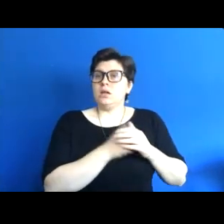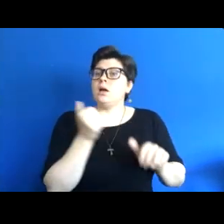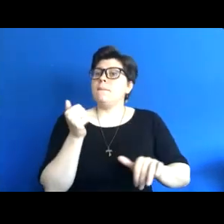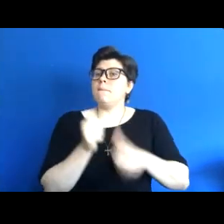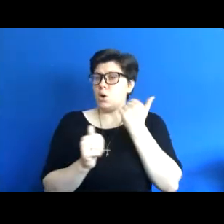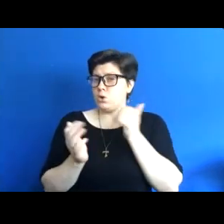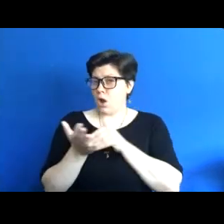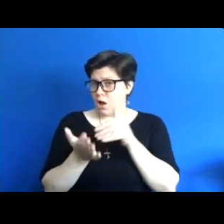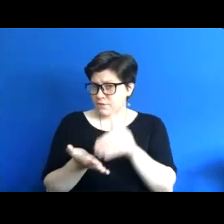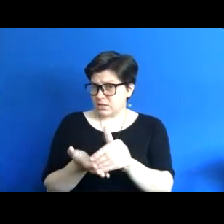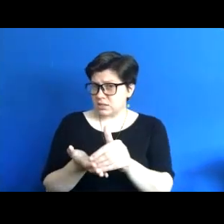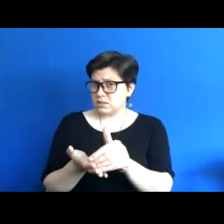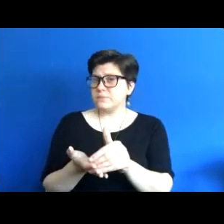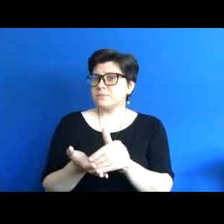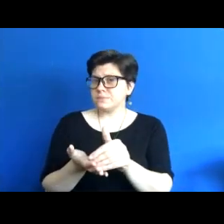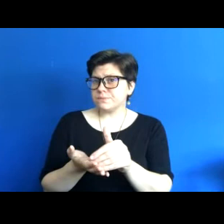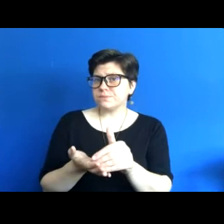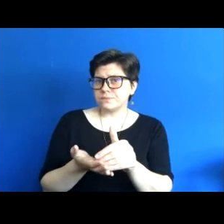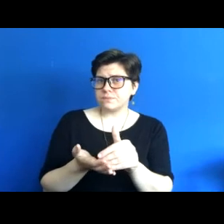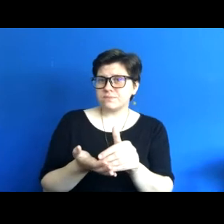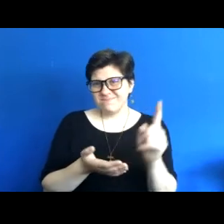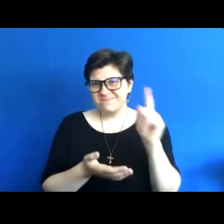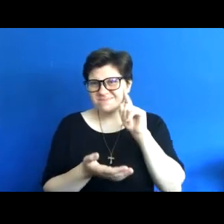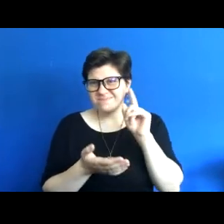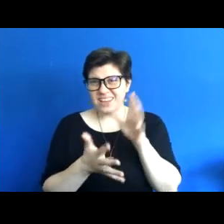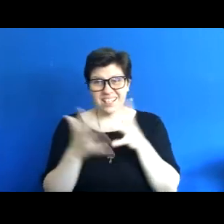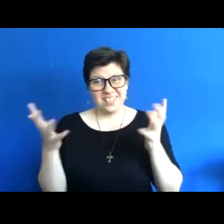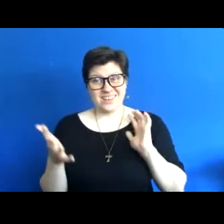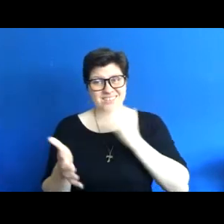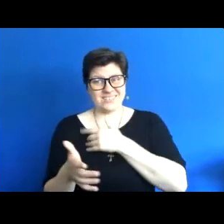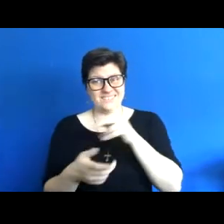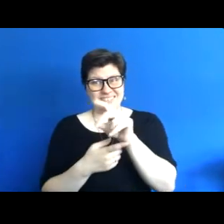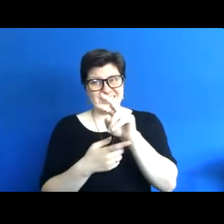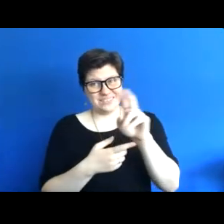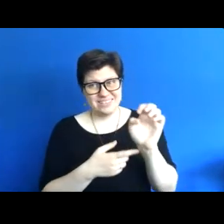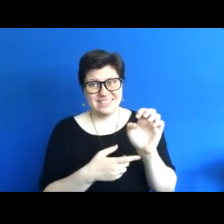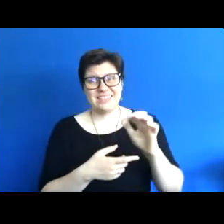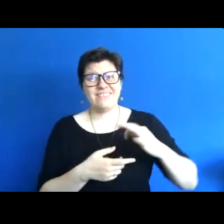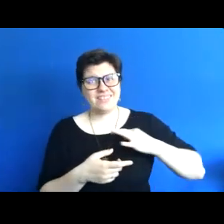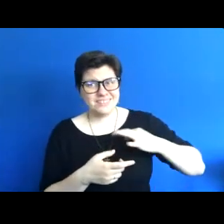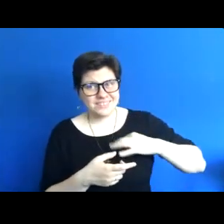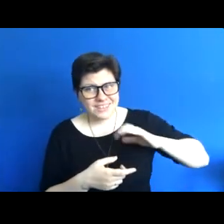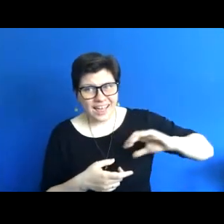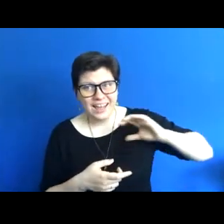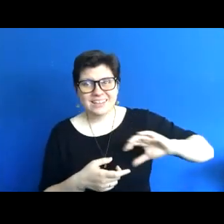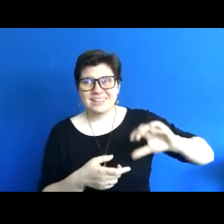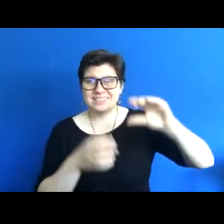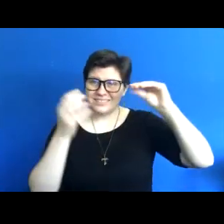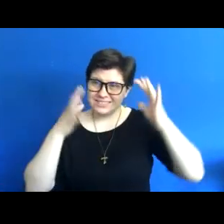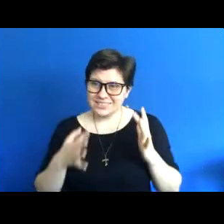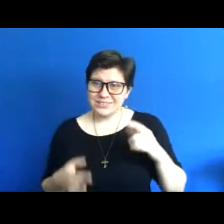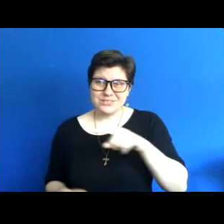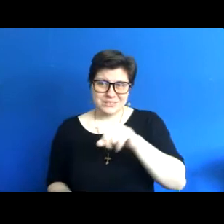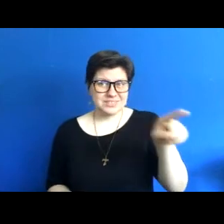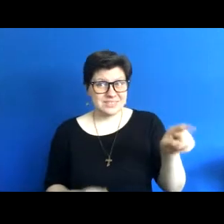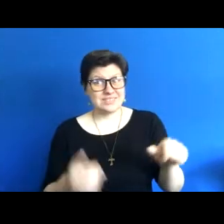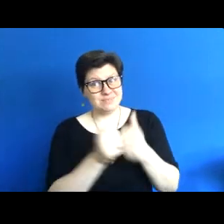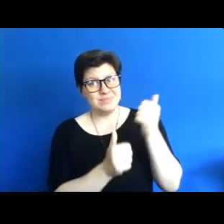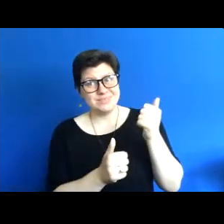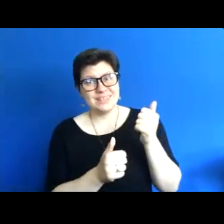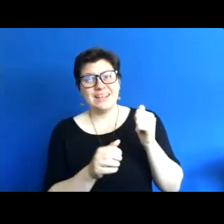say, this is probably a lot of our DREs and volunteer catechists, and if there's any teachers here with us,